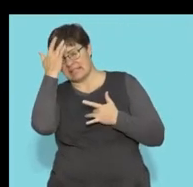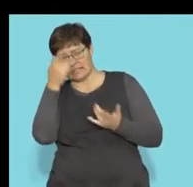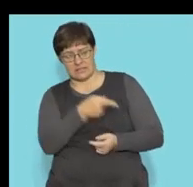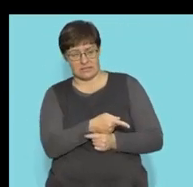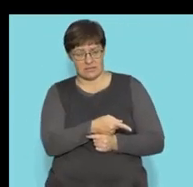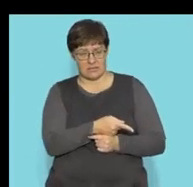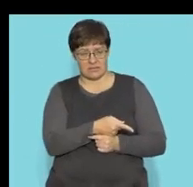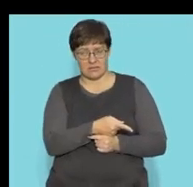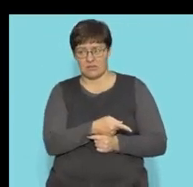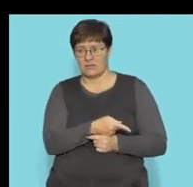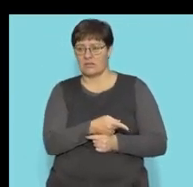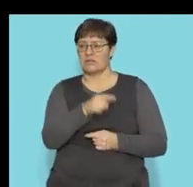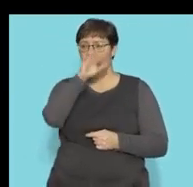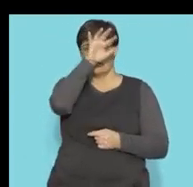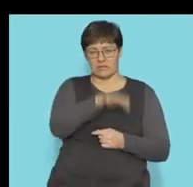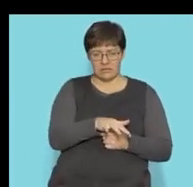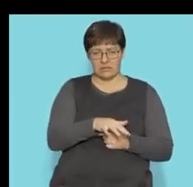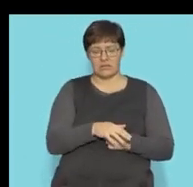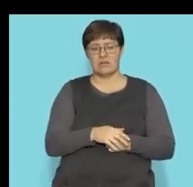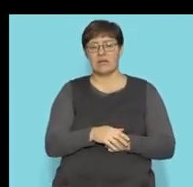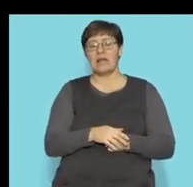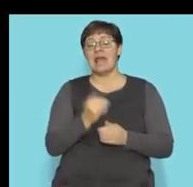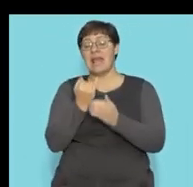Here are my density-independent